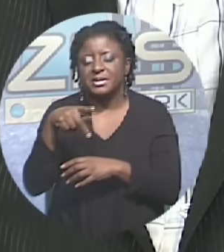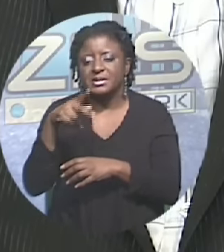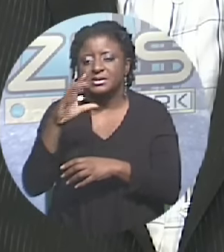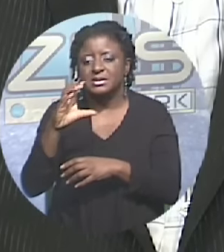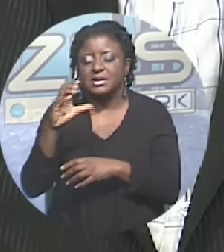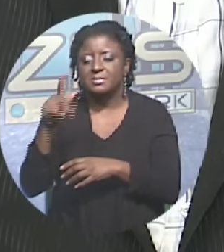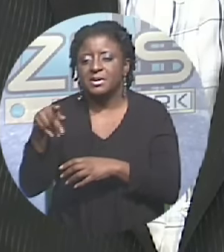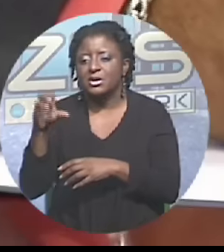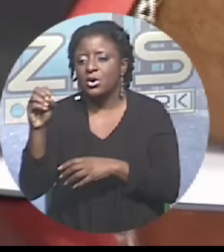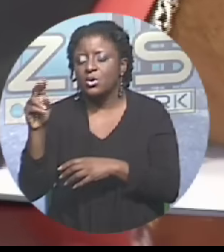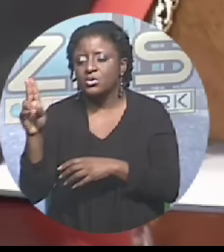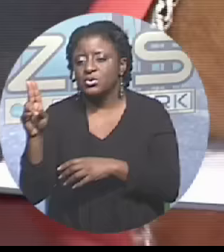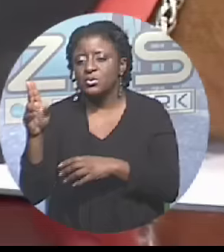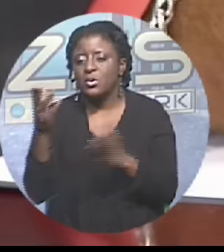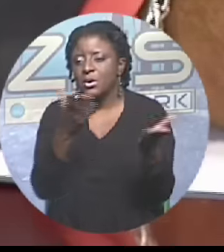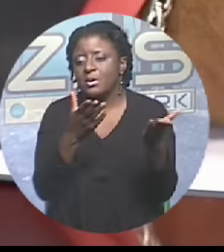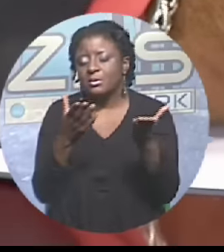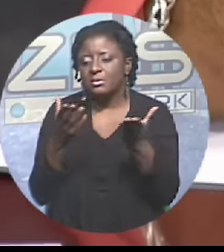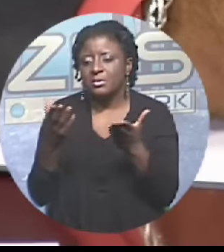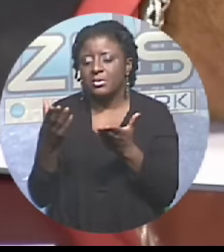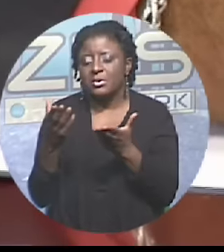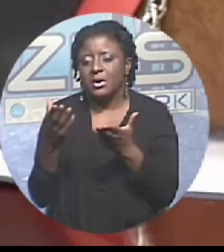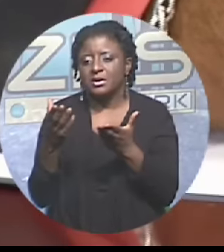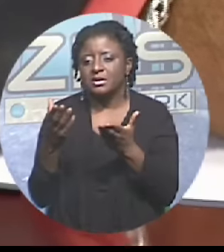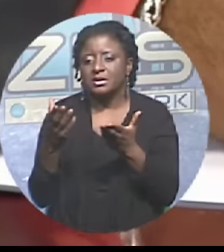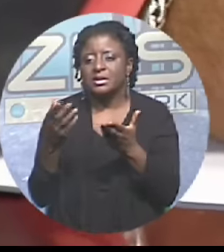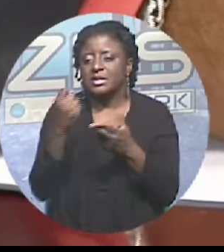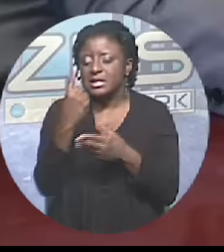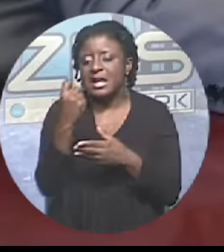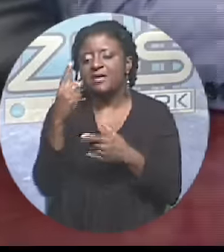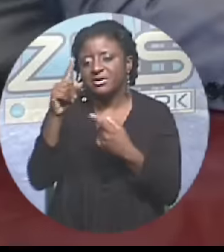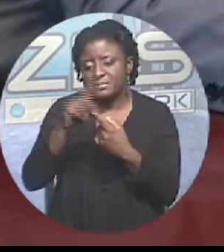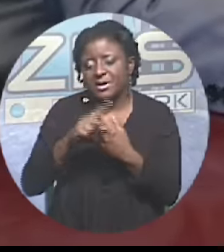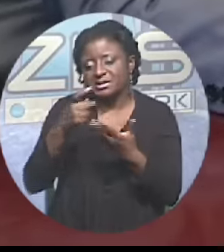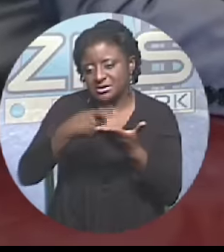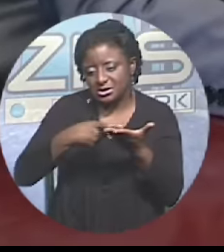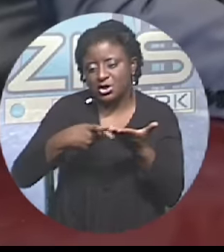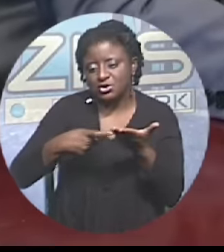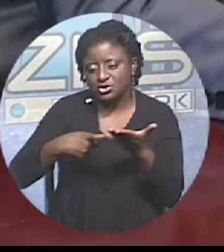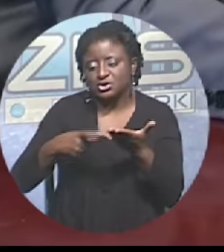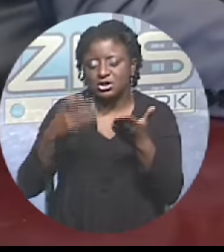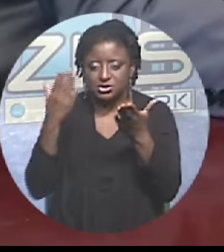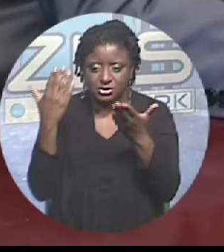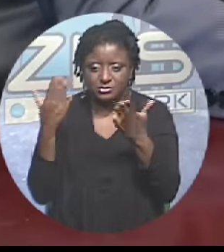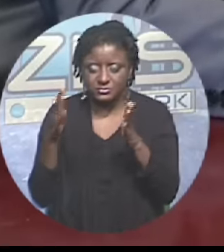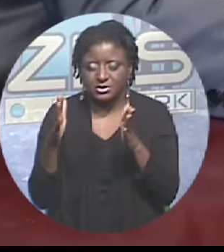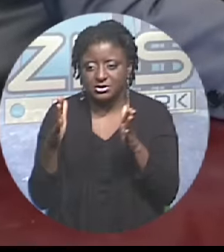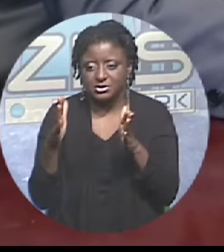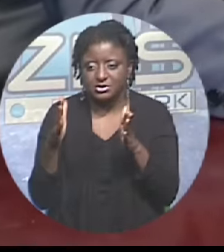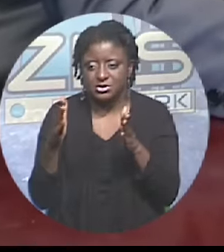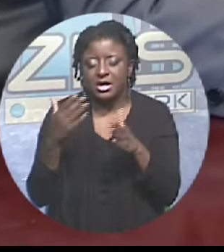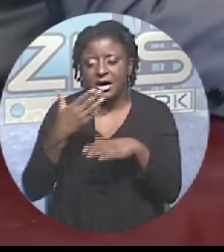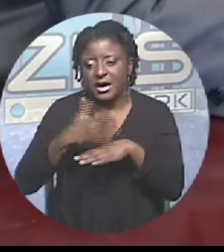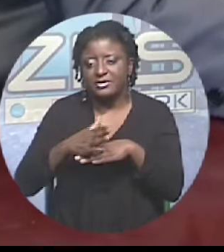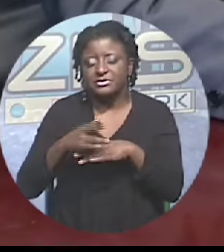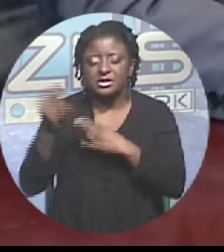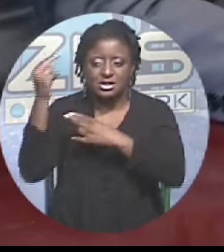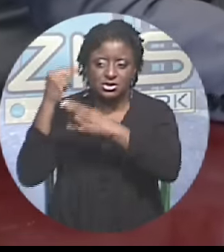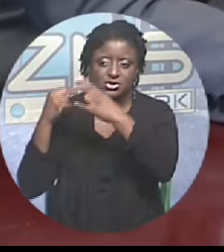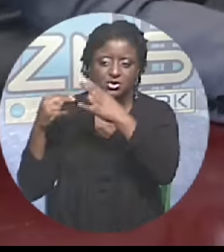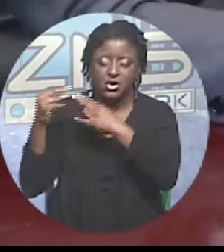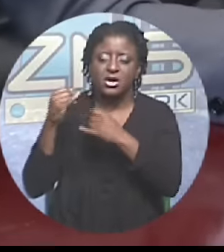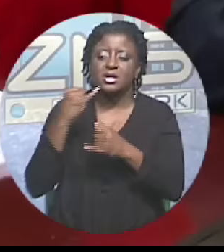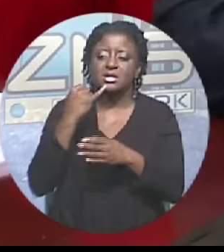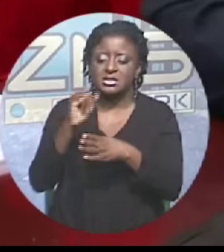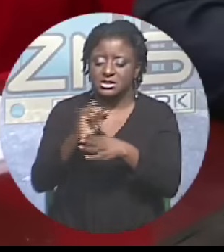brought 11 months of negotiations to a close after signing what the parties called an historic industrial agreement. Union